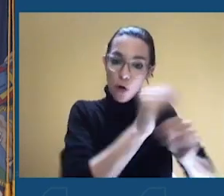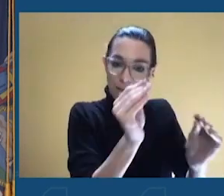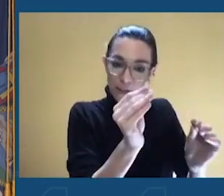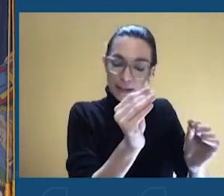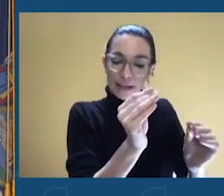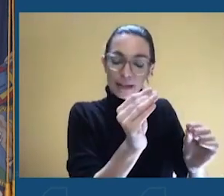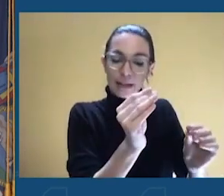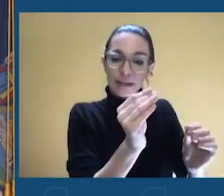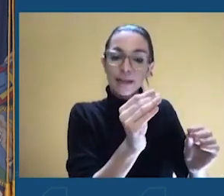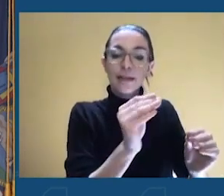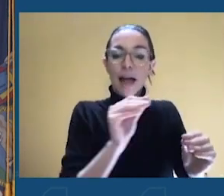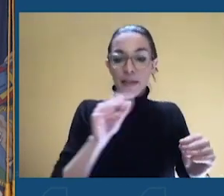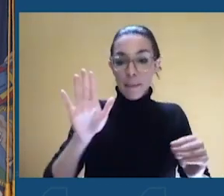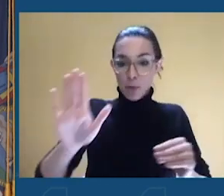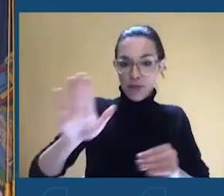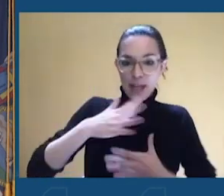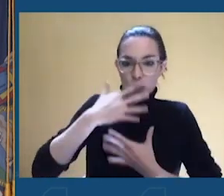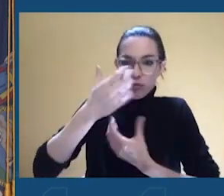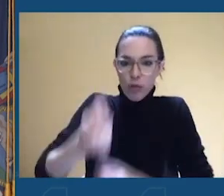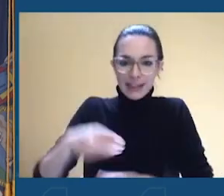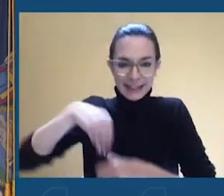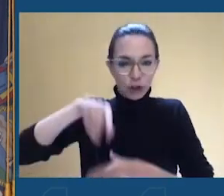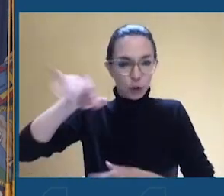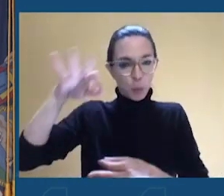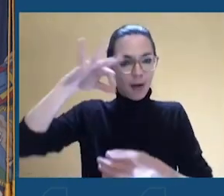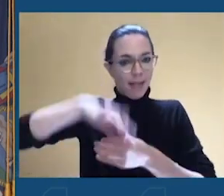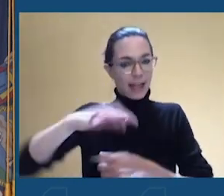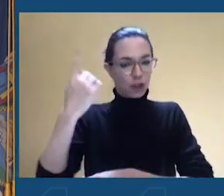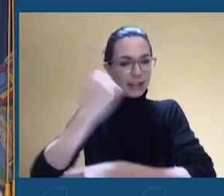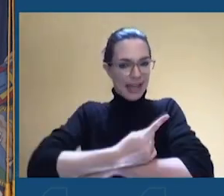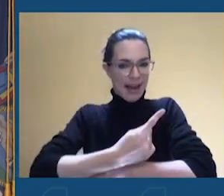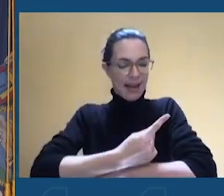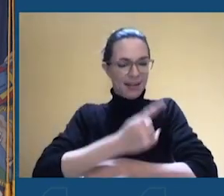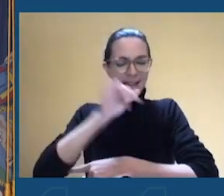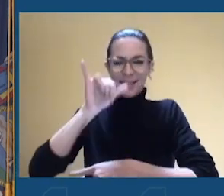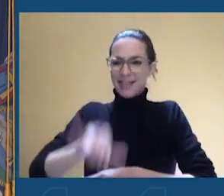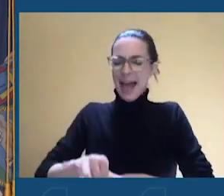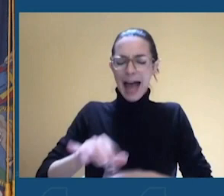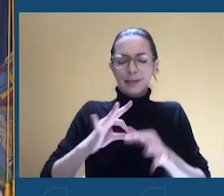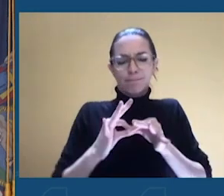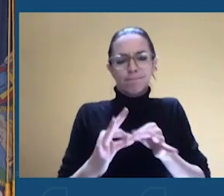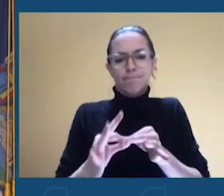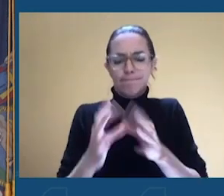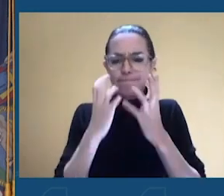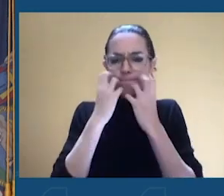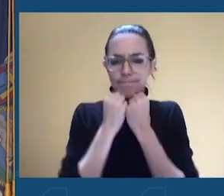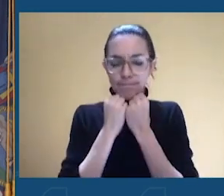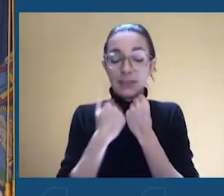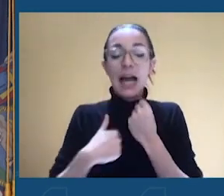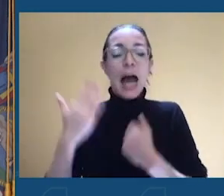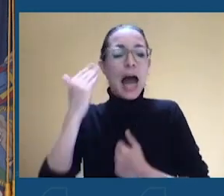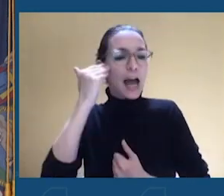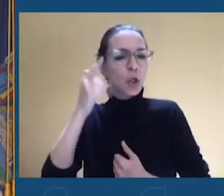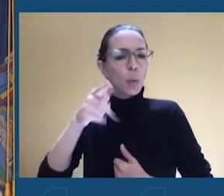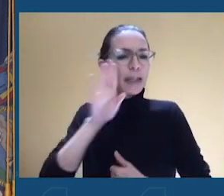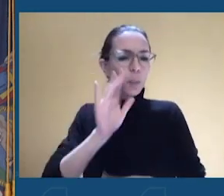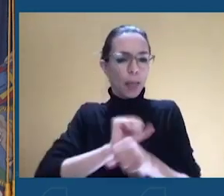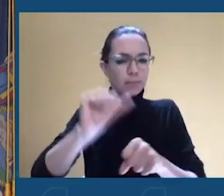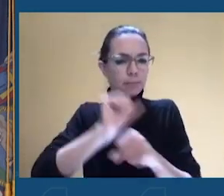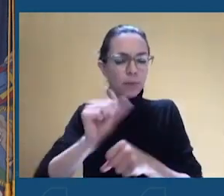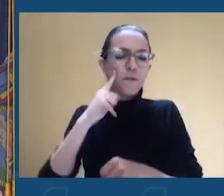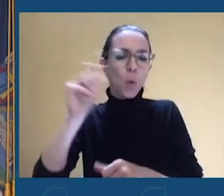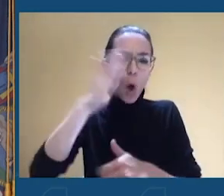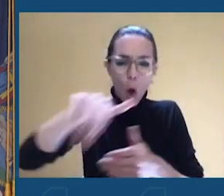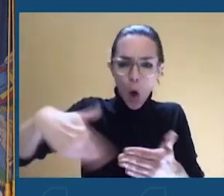put their trust in you on election day, and that must never be severed. I know that he'll work for every New Yorker, upstate